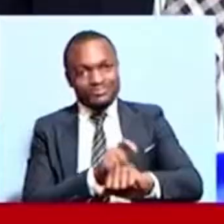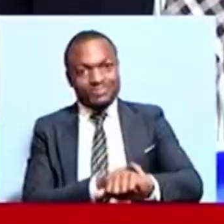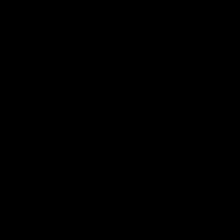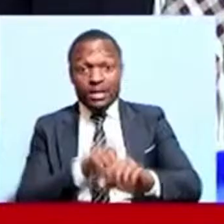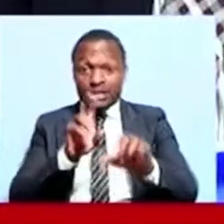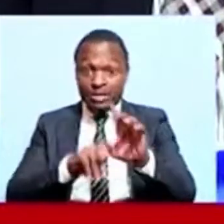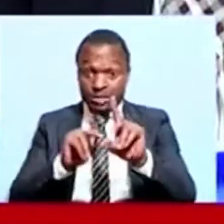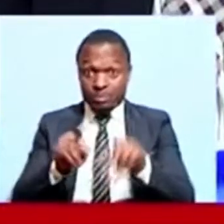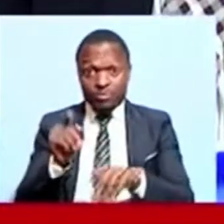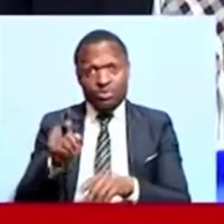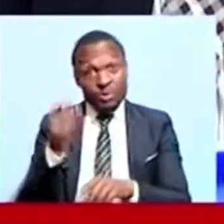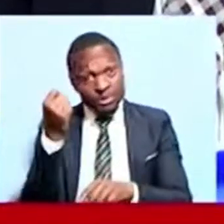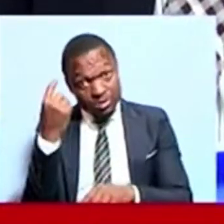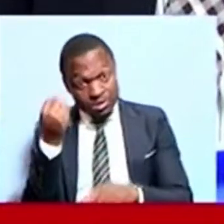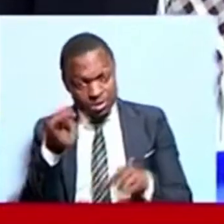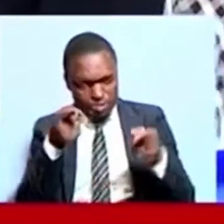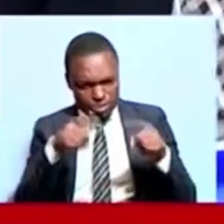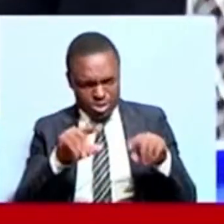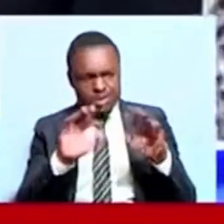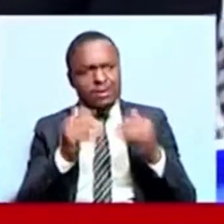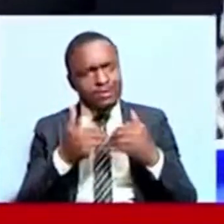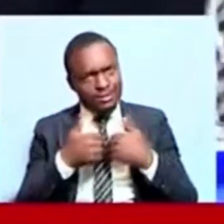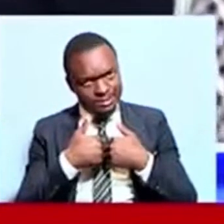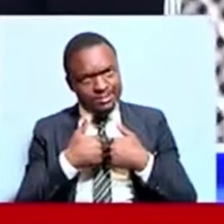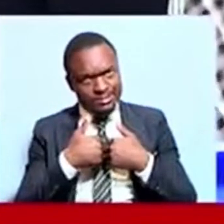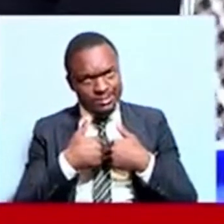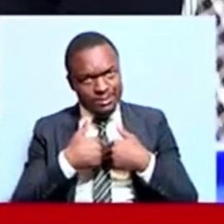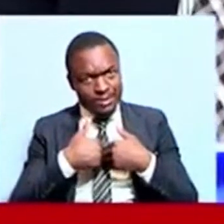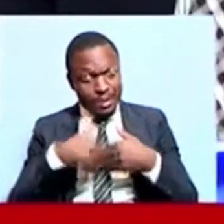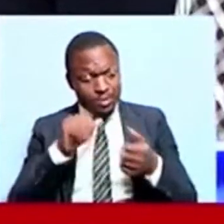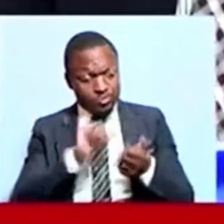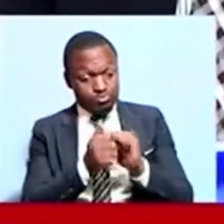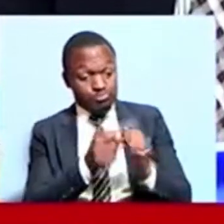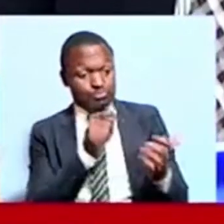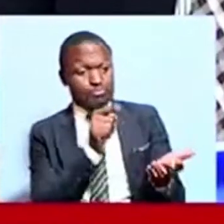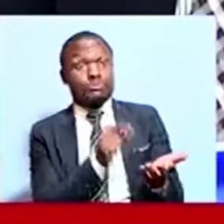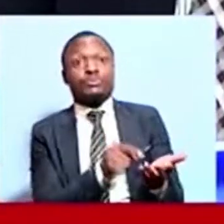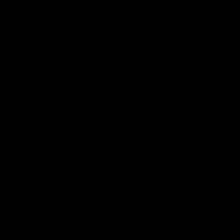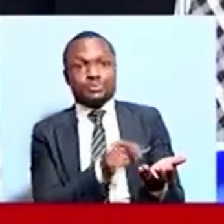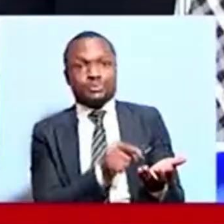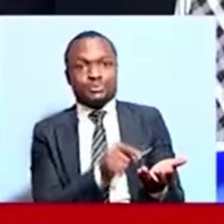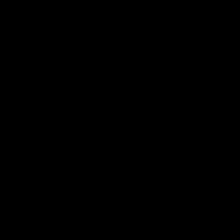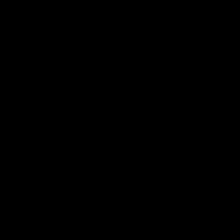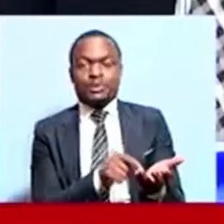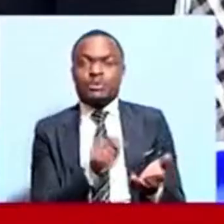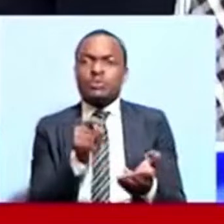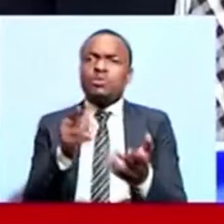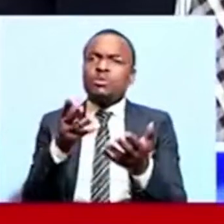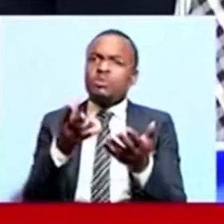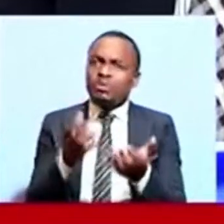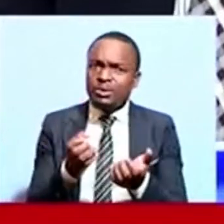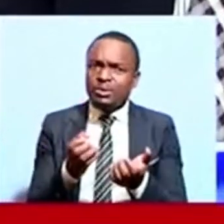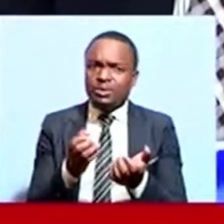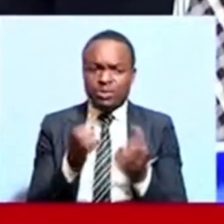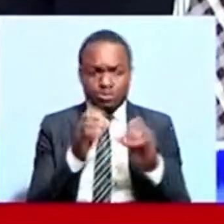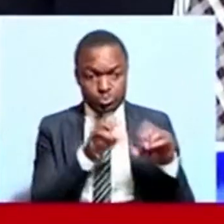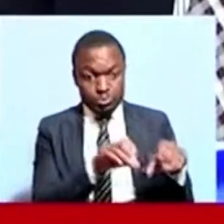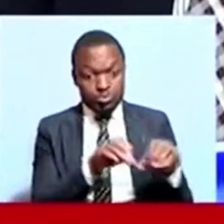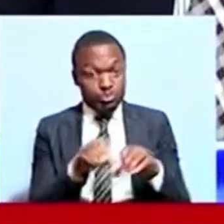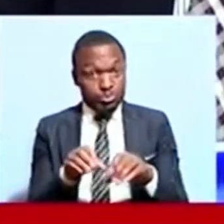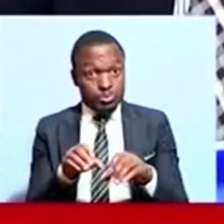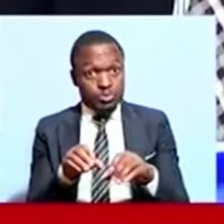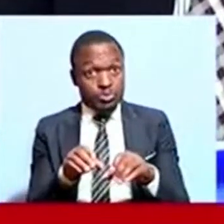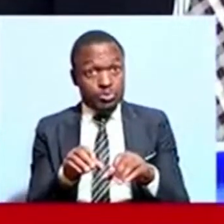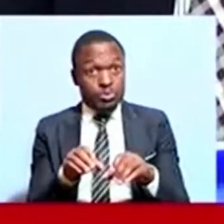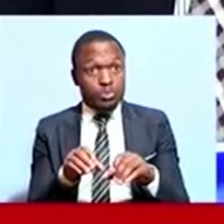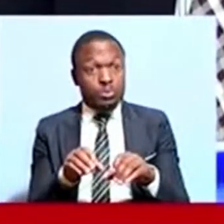you understand, when you have a such as this one, you obviously want to do and go far